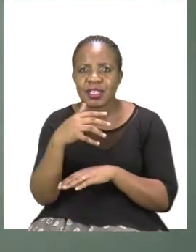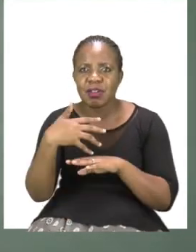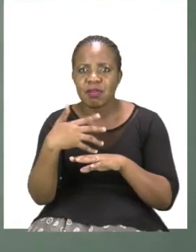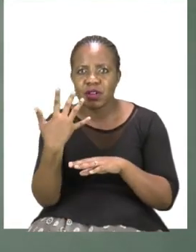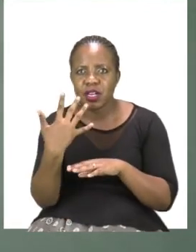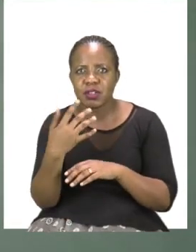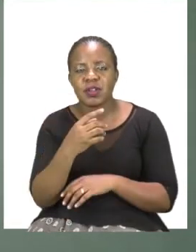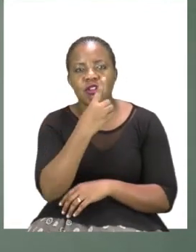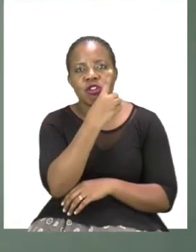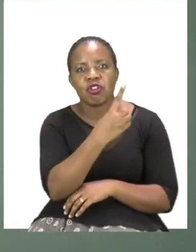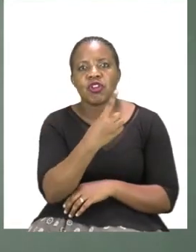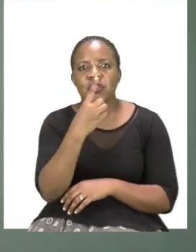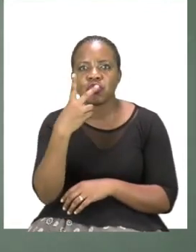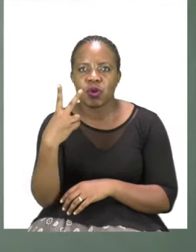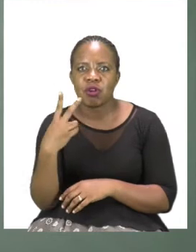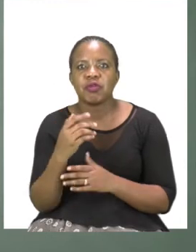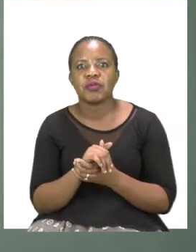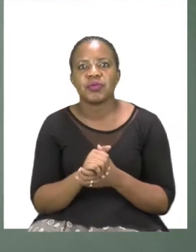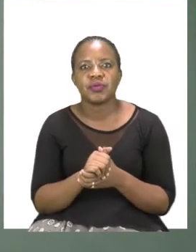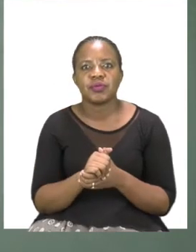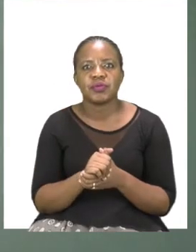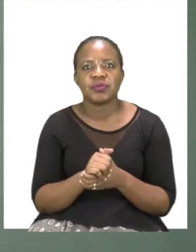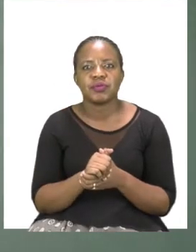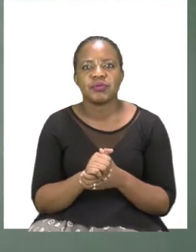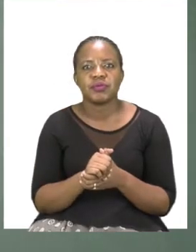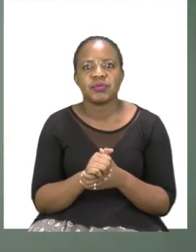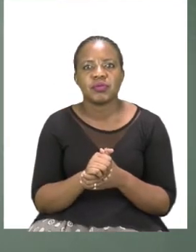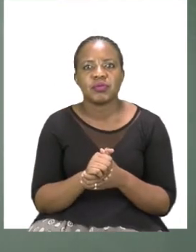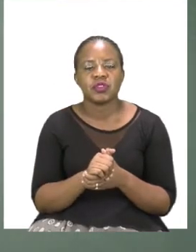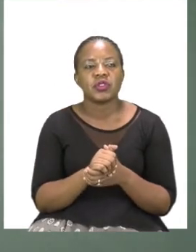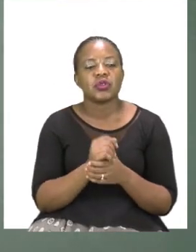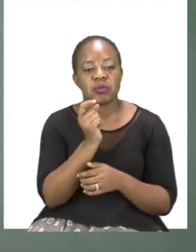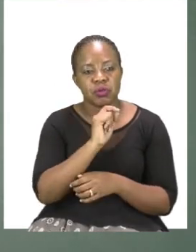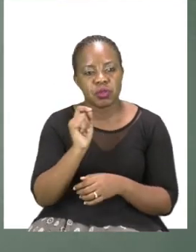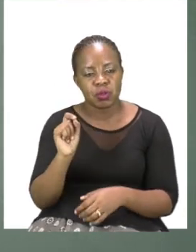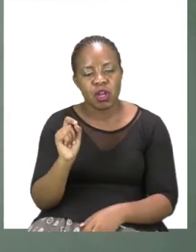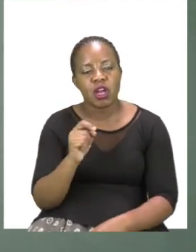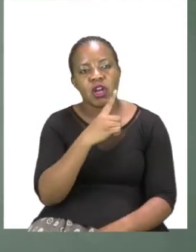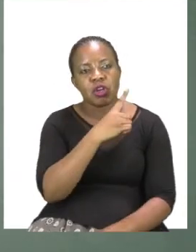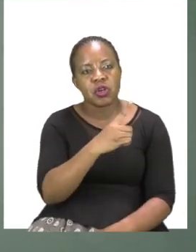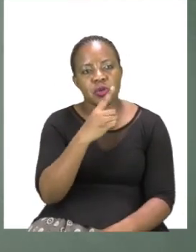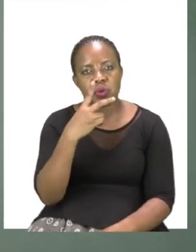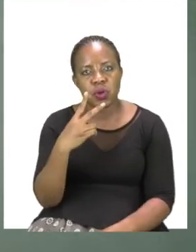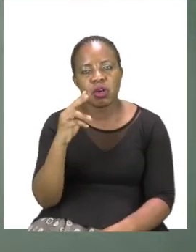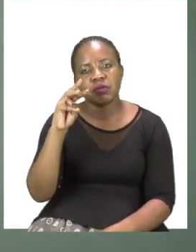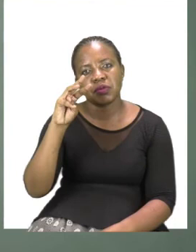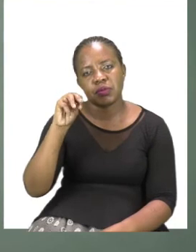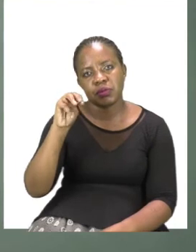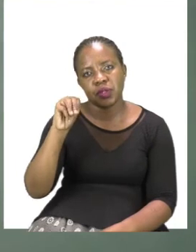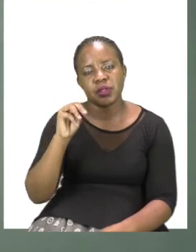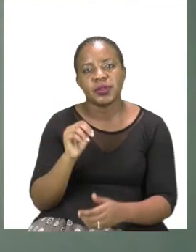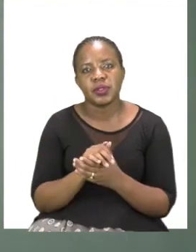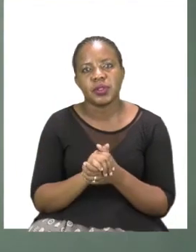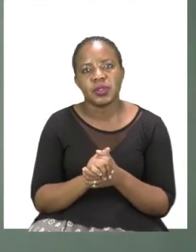write 12th of March. I want you to make sure that you